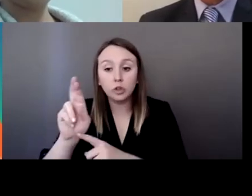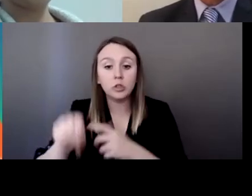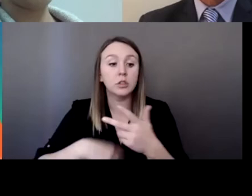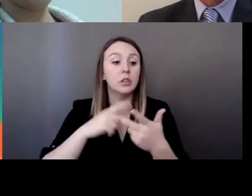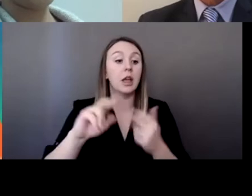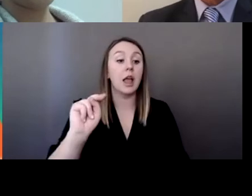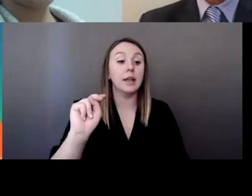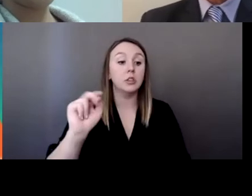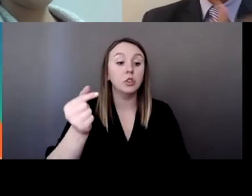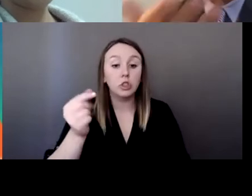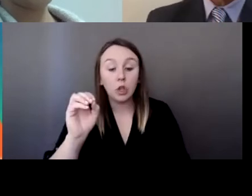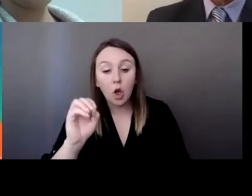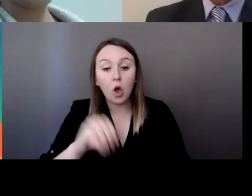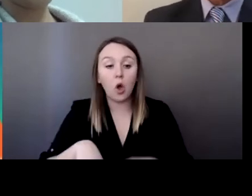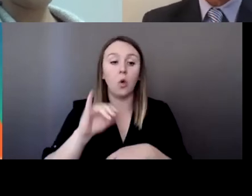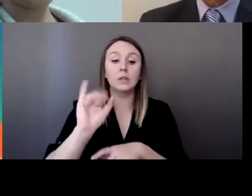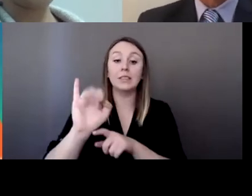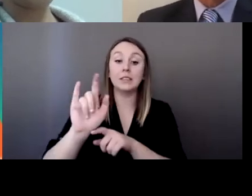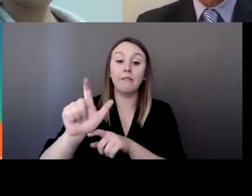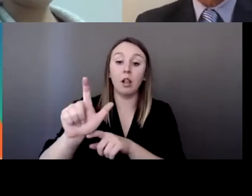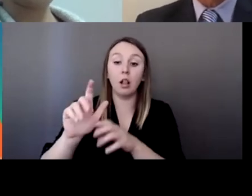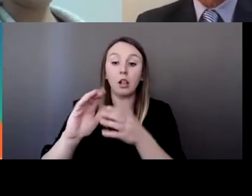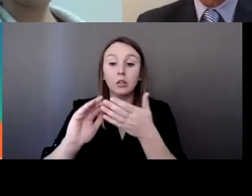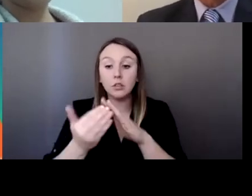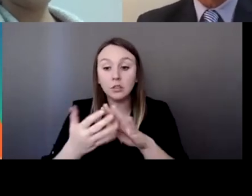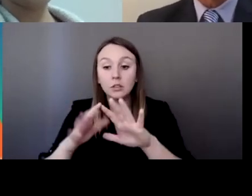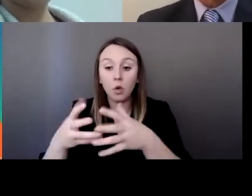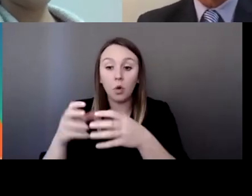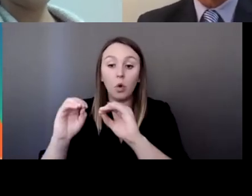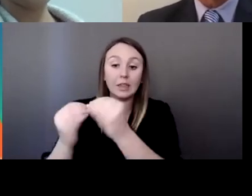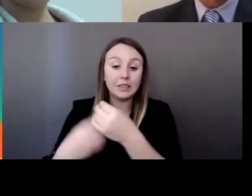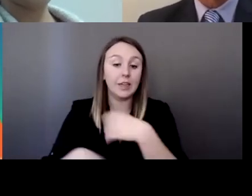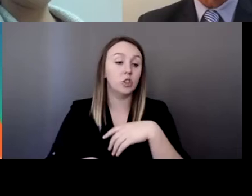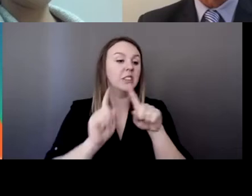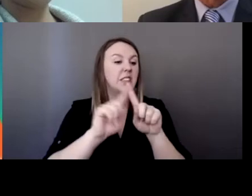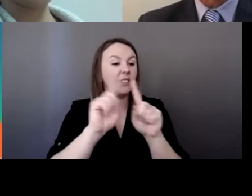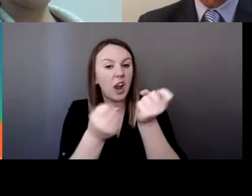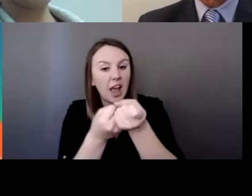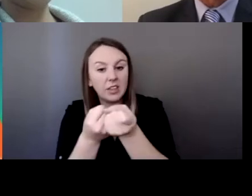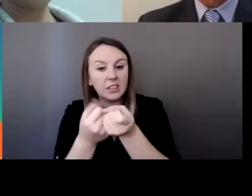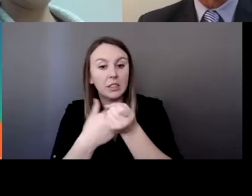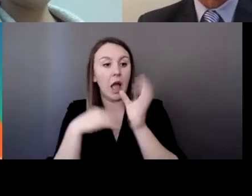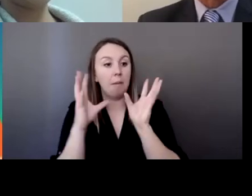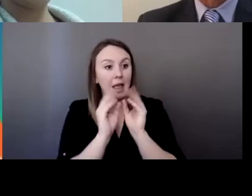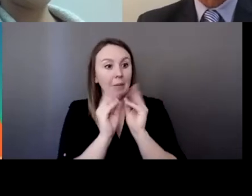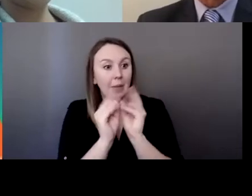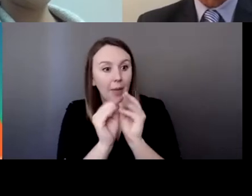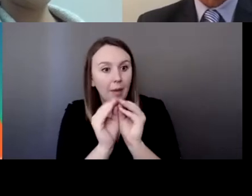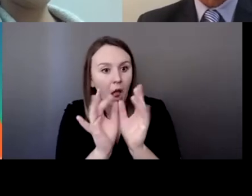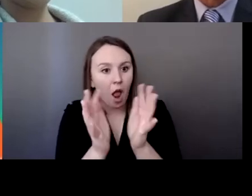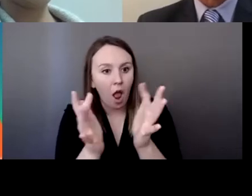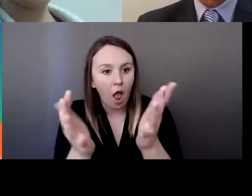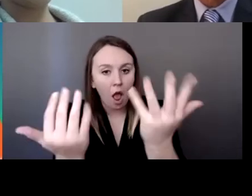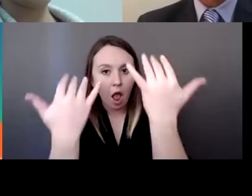organizations providing victim advocacy, that I've had, boy, do I have a lot to learn.